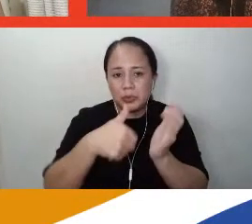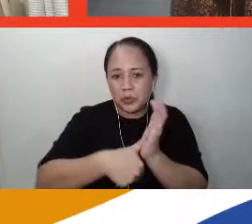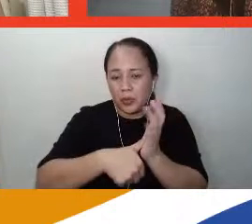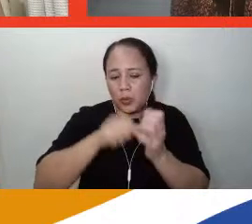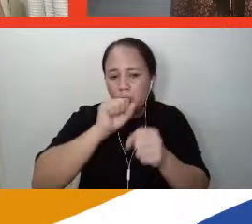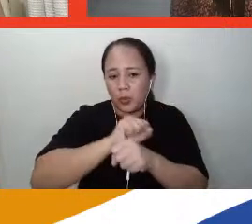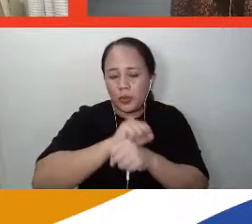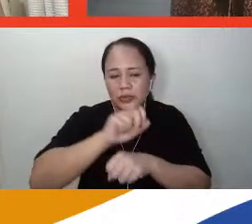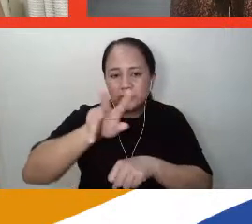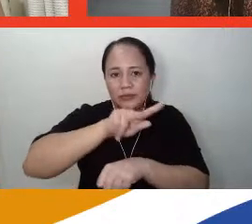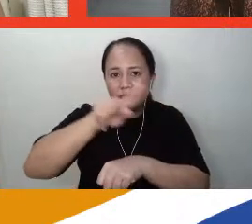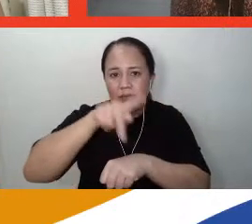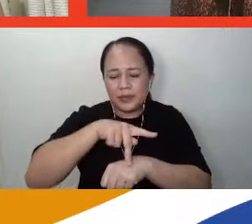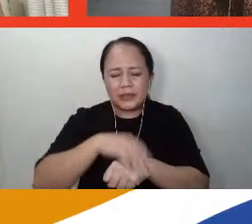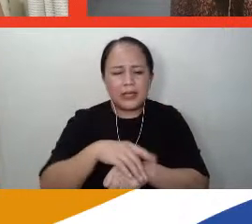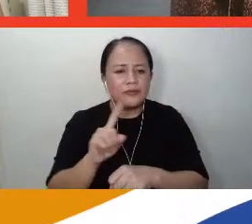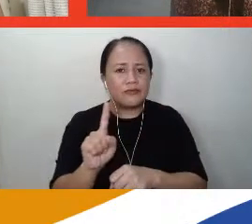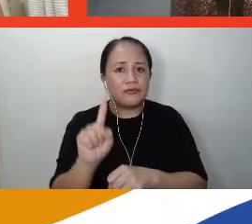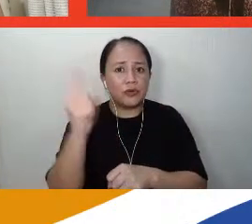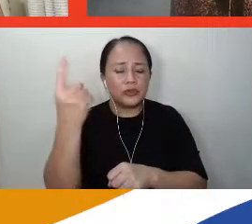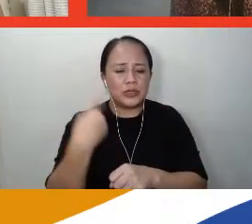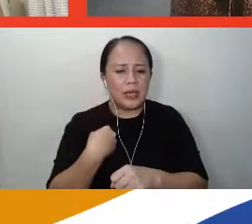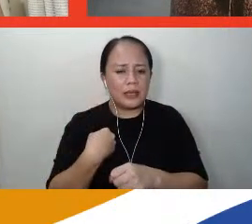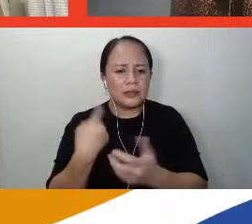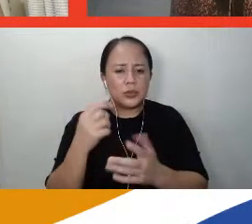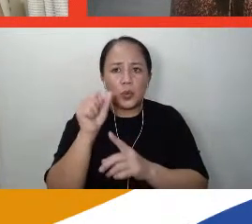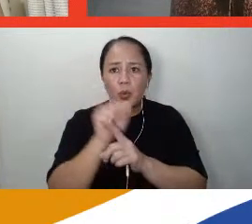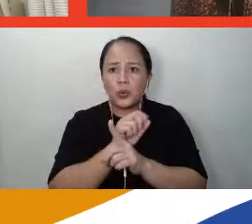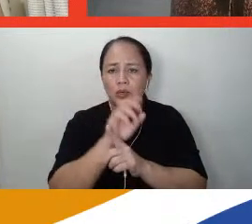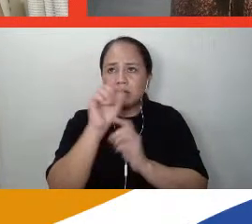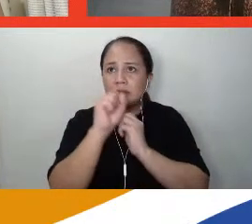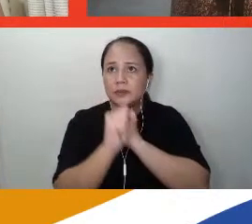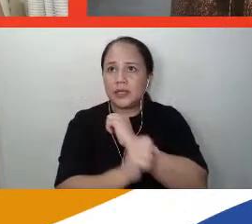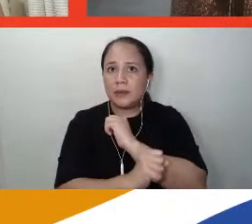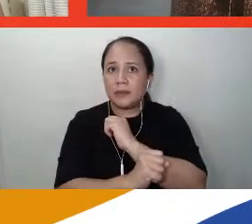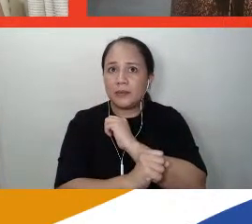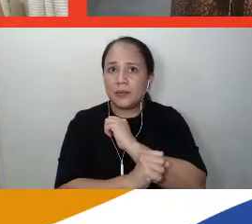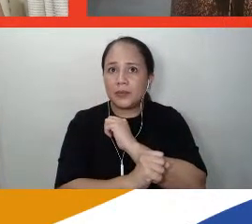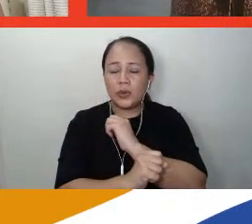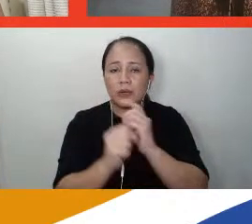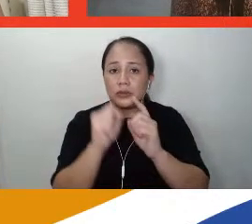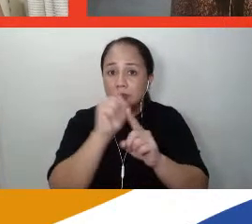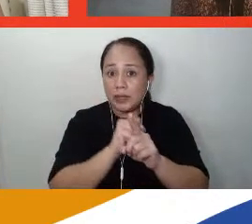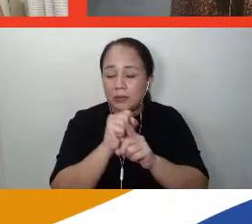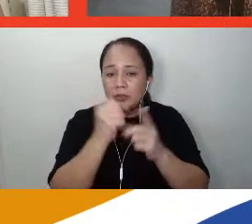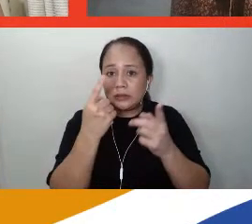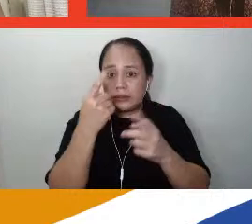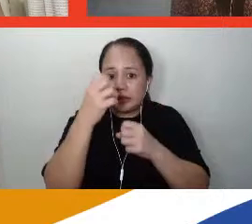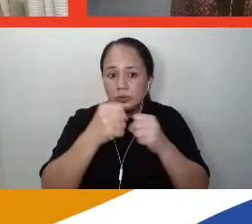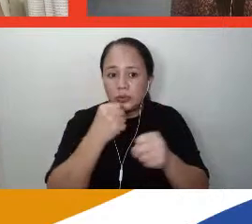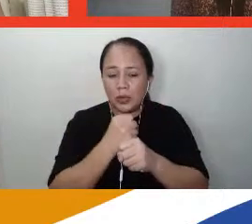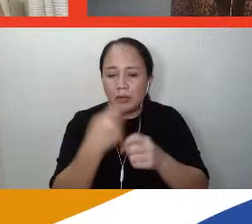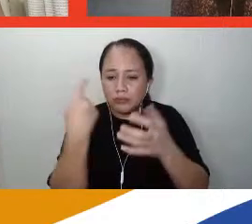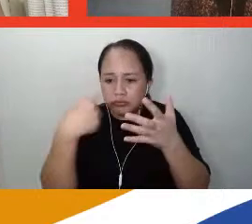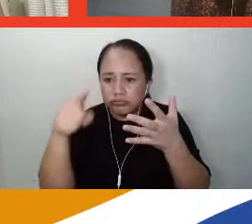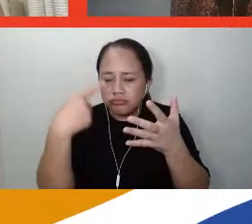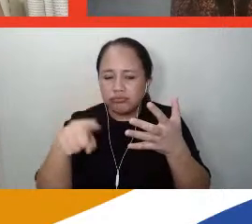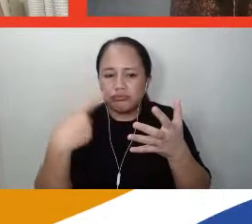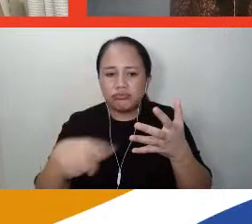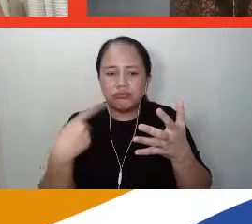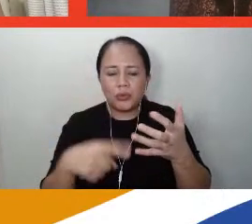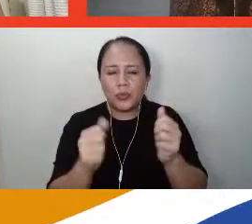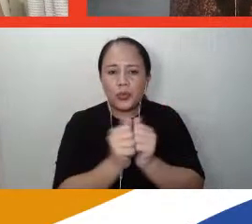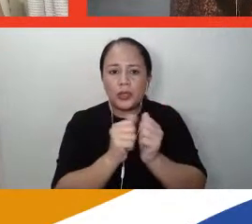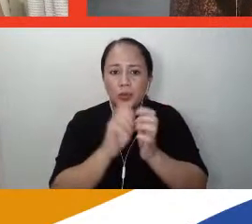in the Philippines. I think first of all, I think in August, September this year, we conducted a lot of walkthroughs with Comelec